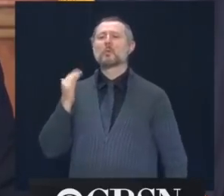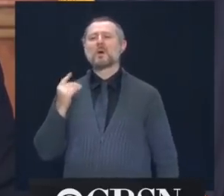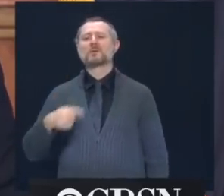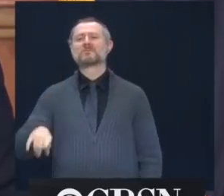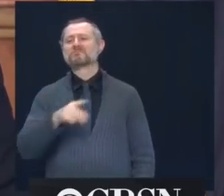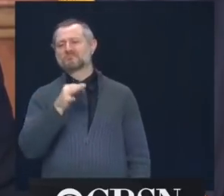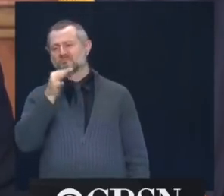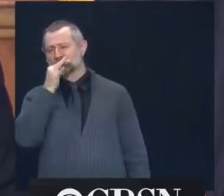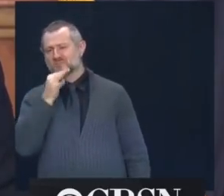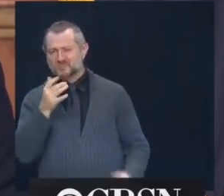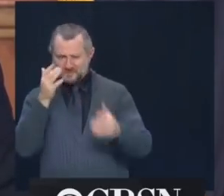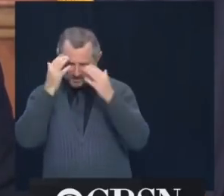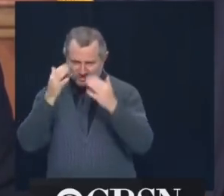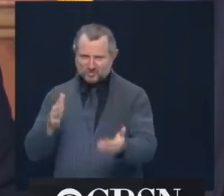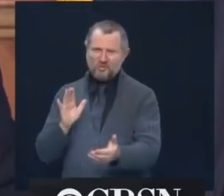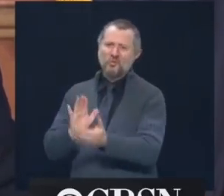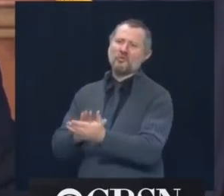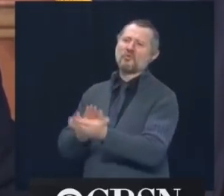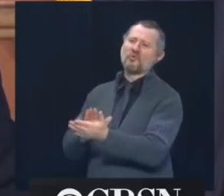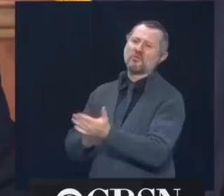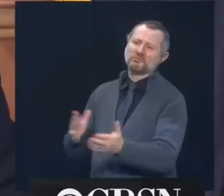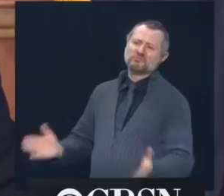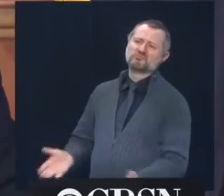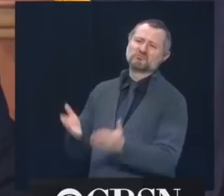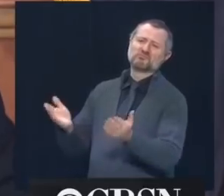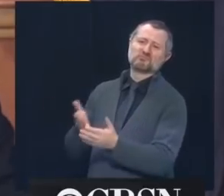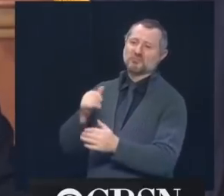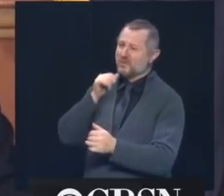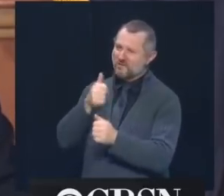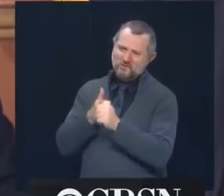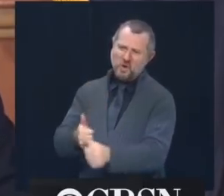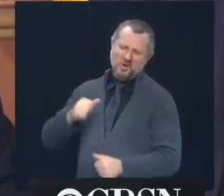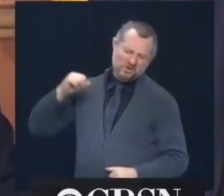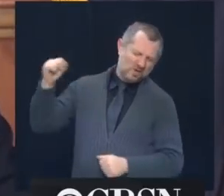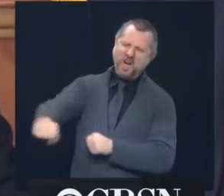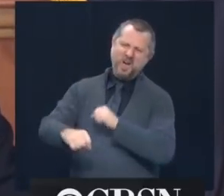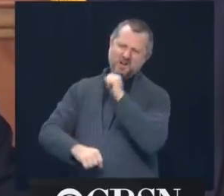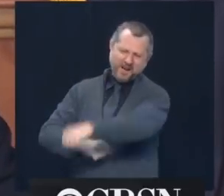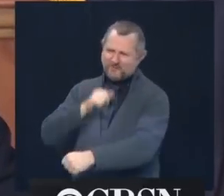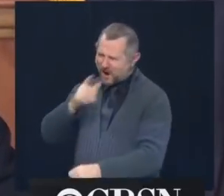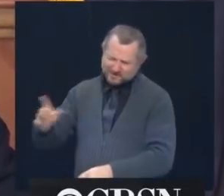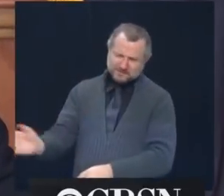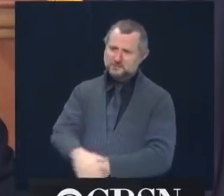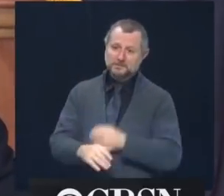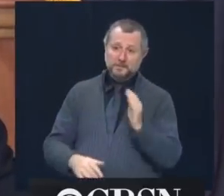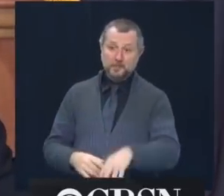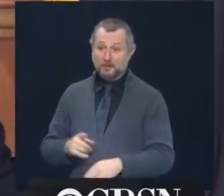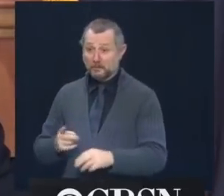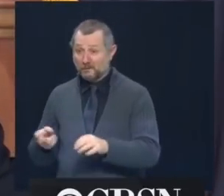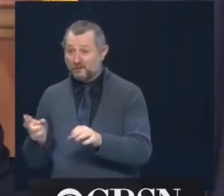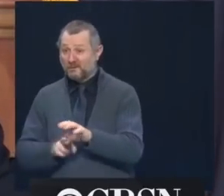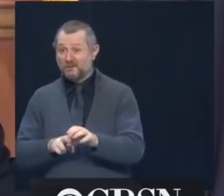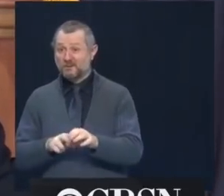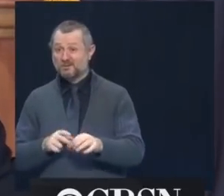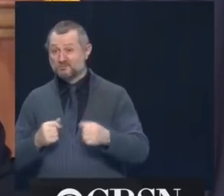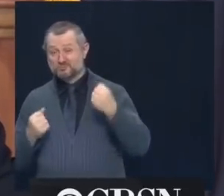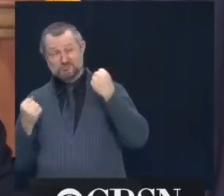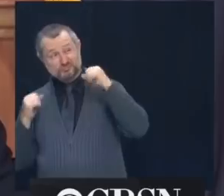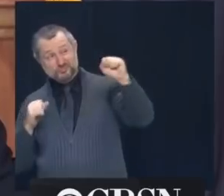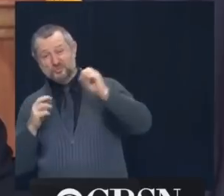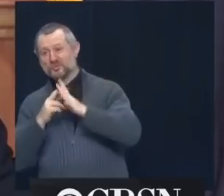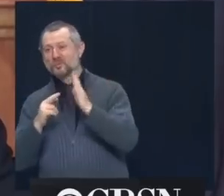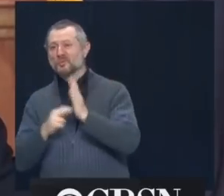person who violates the rules, gets in a Jeep, and